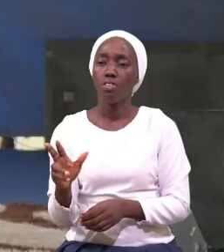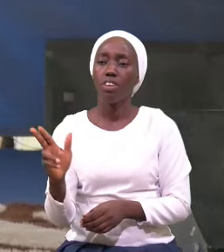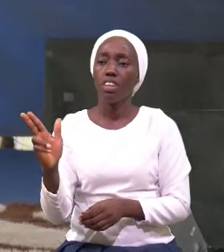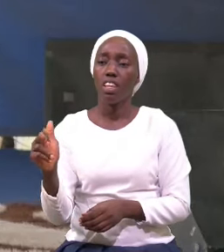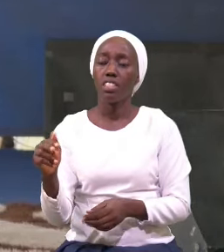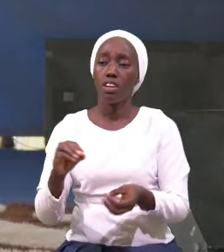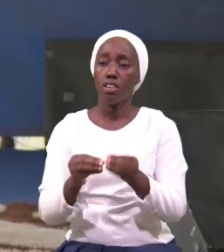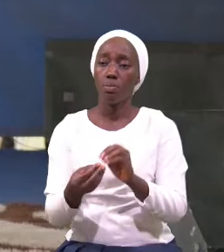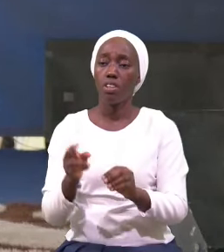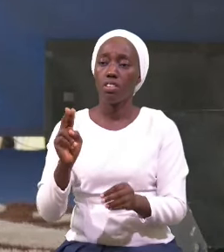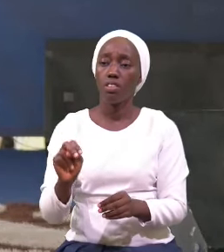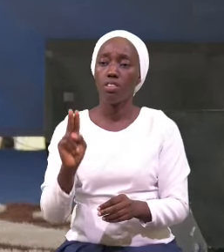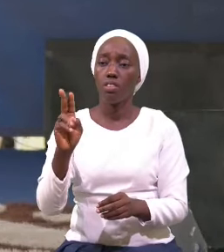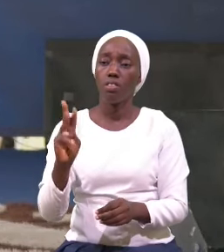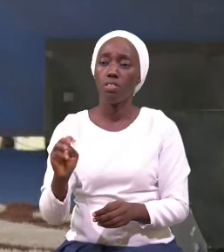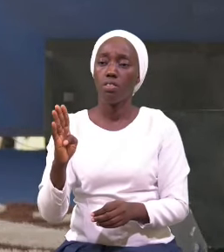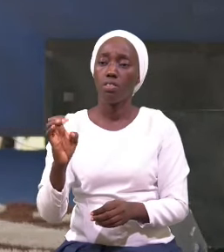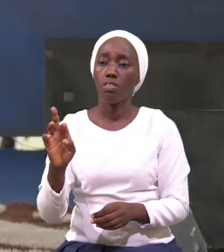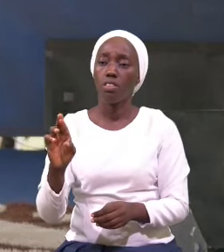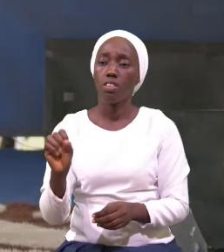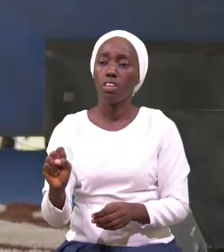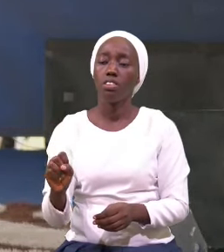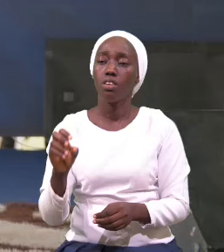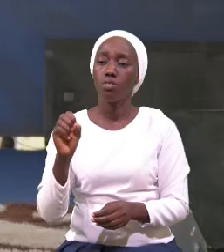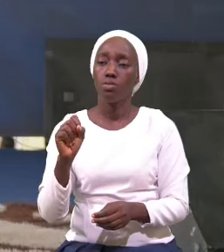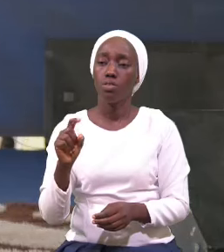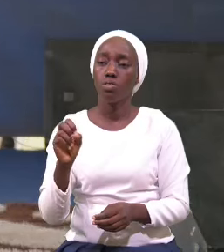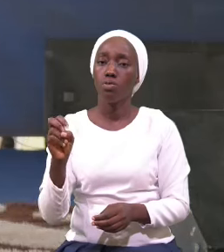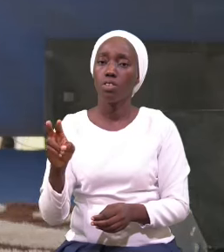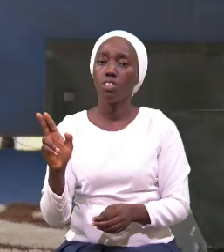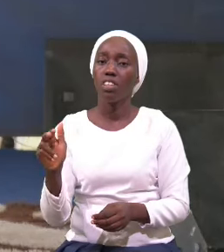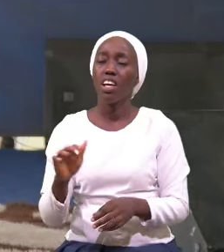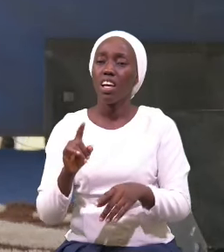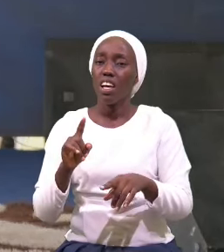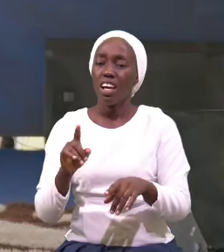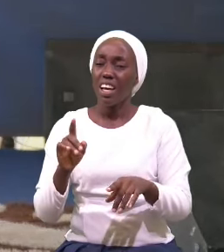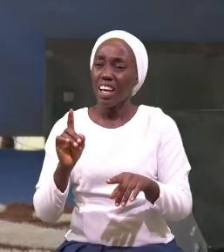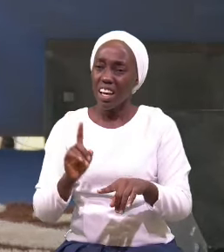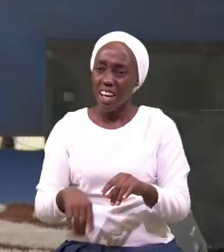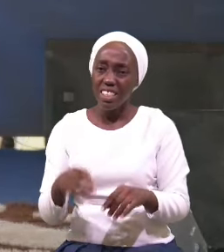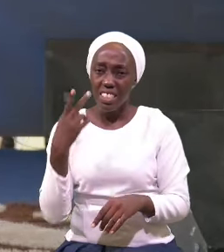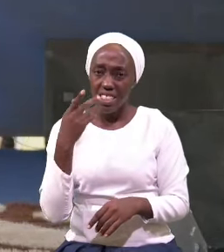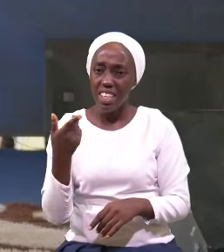Numbers 15, Numbers 16. And I can see the 70. What are they doing?